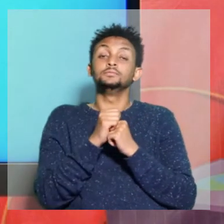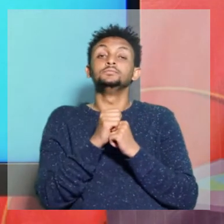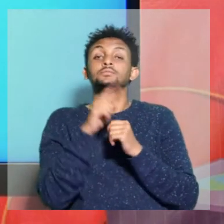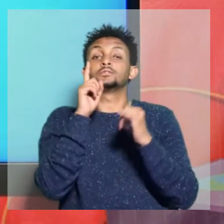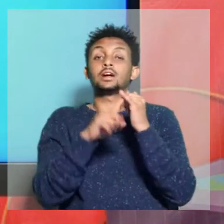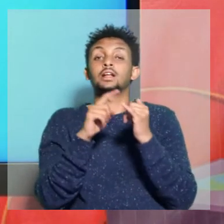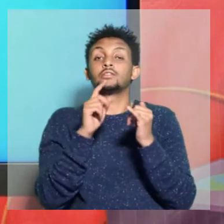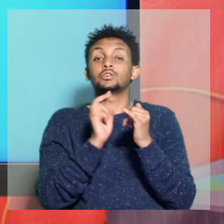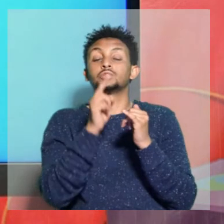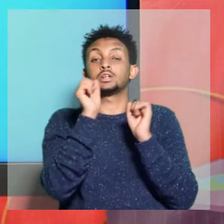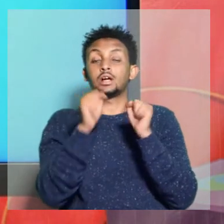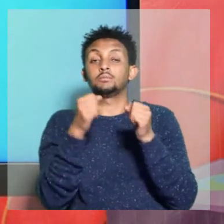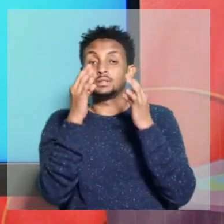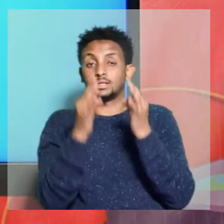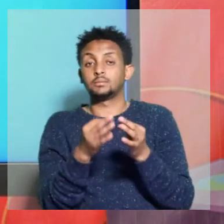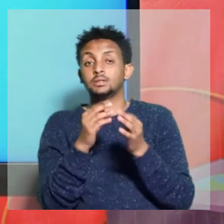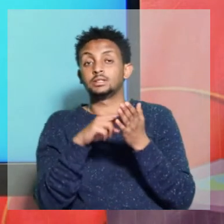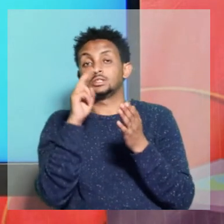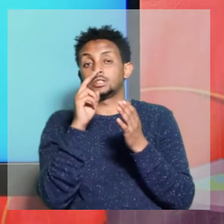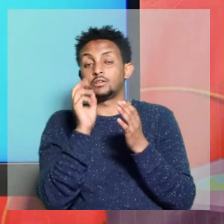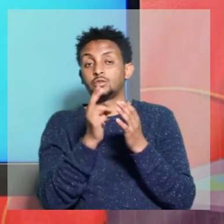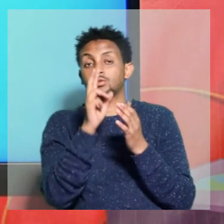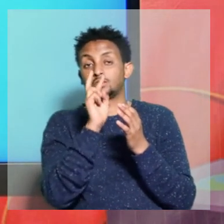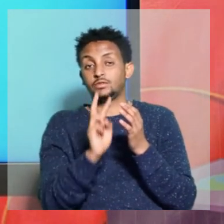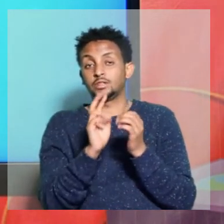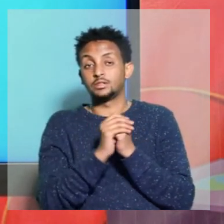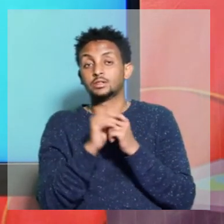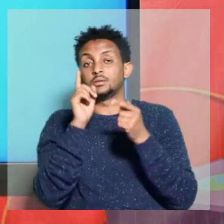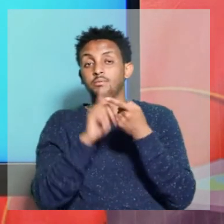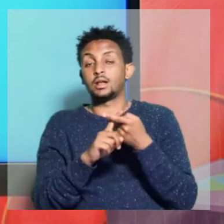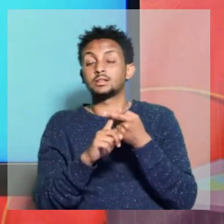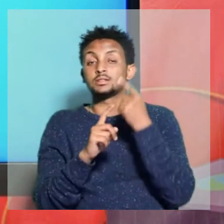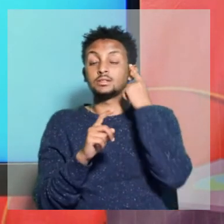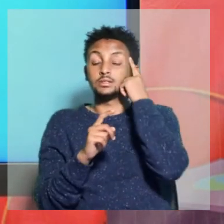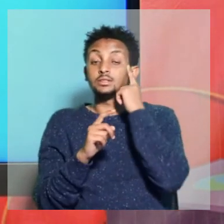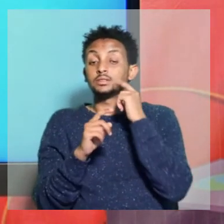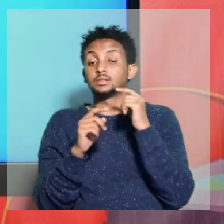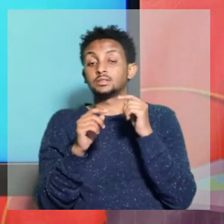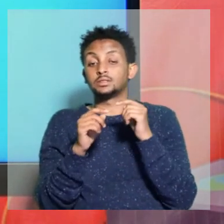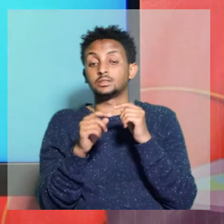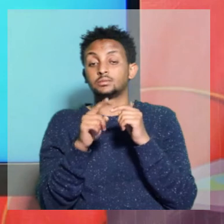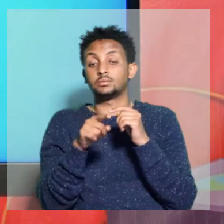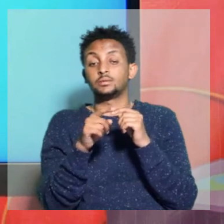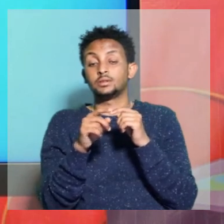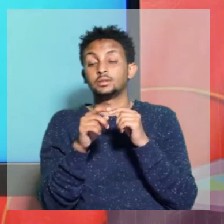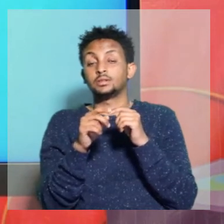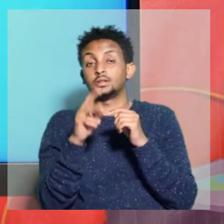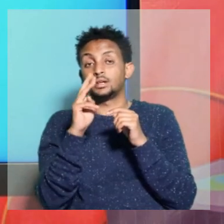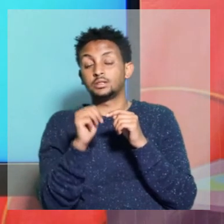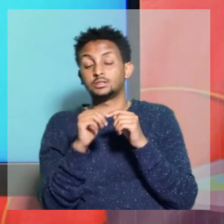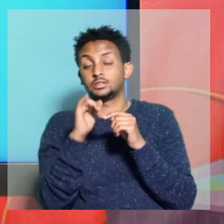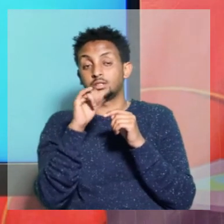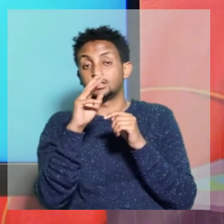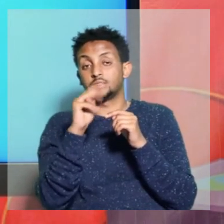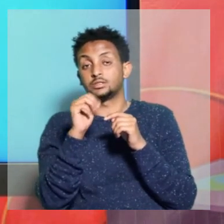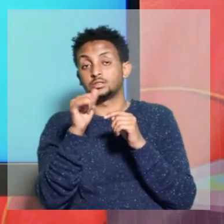final velocity can be determined as the initial velocity v plus the ejected velocity. The ejected velocity means the